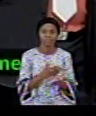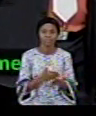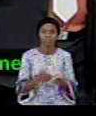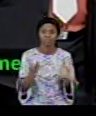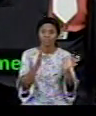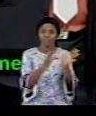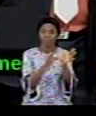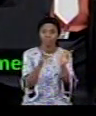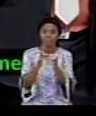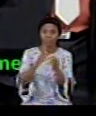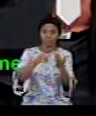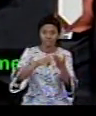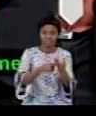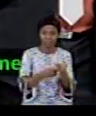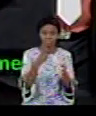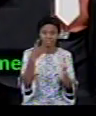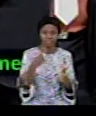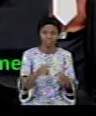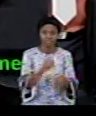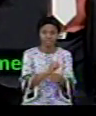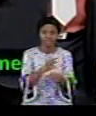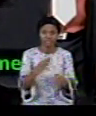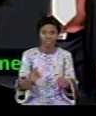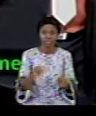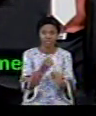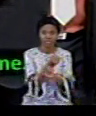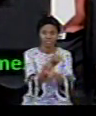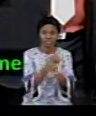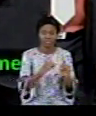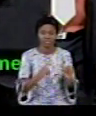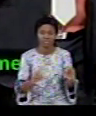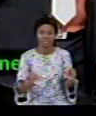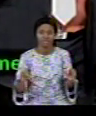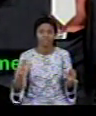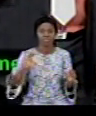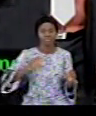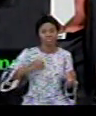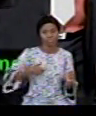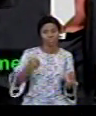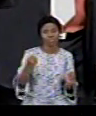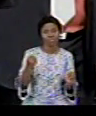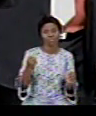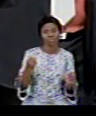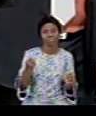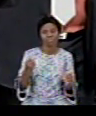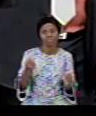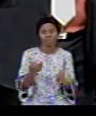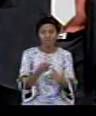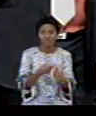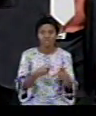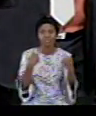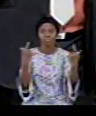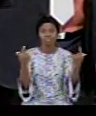Jesus started the work of saving Souls